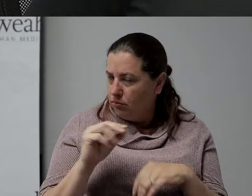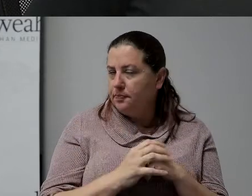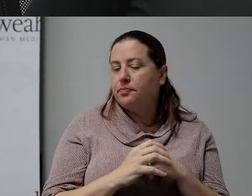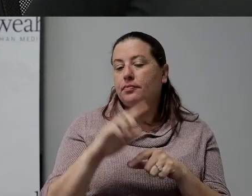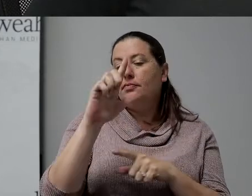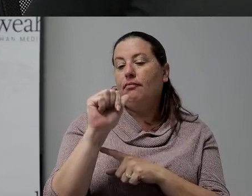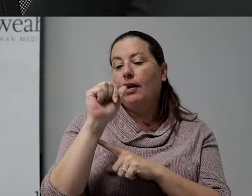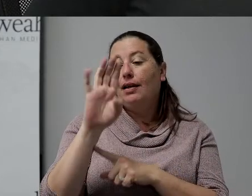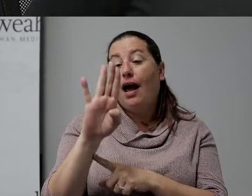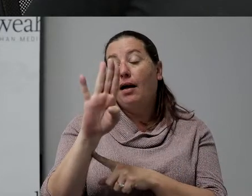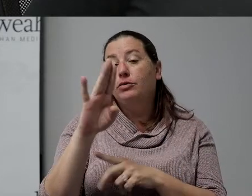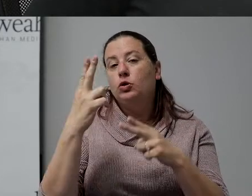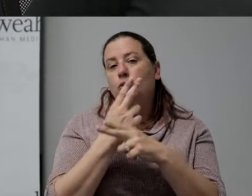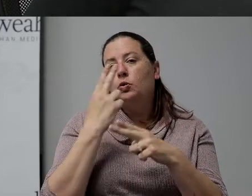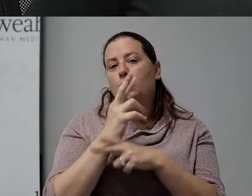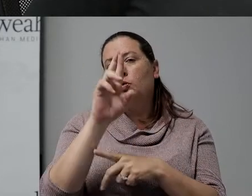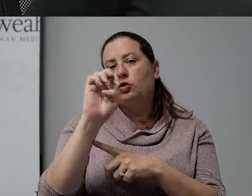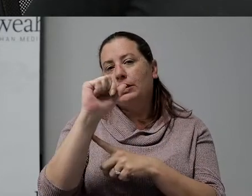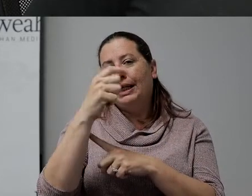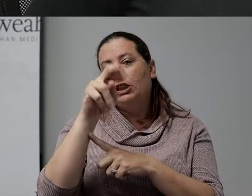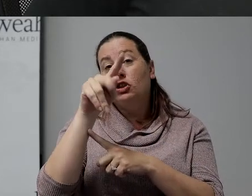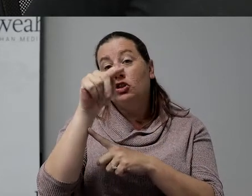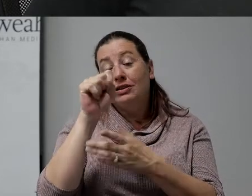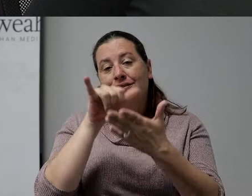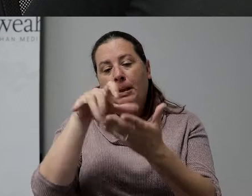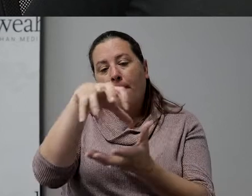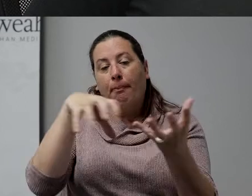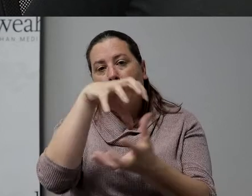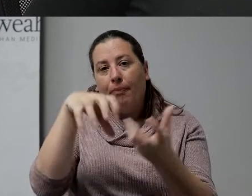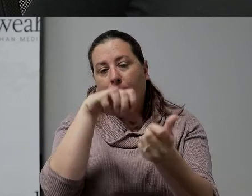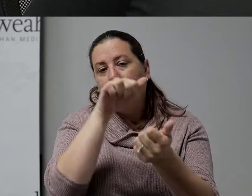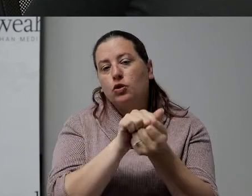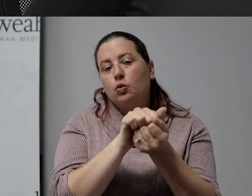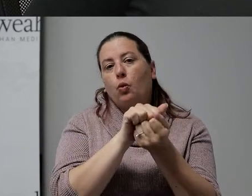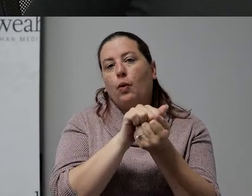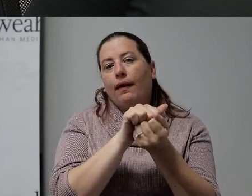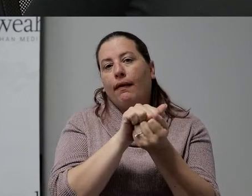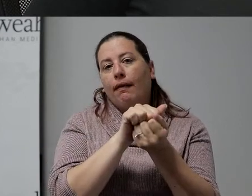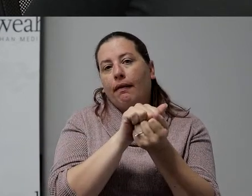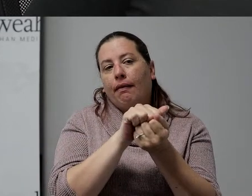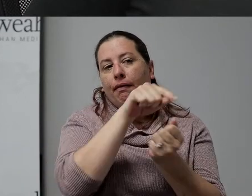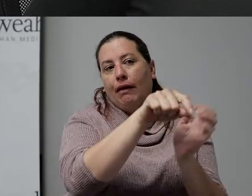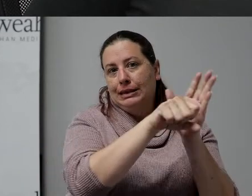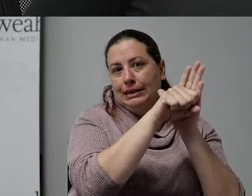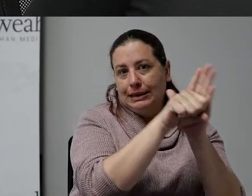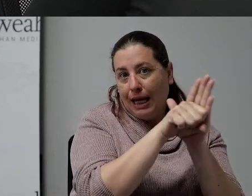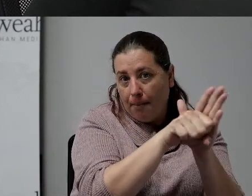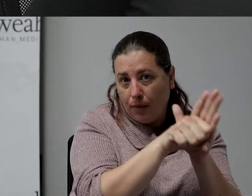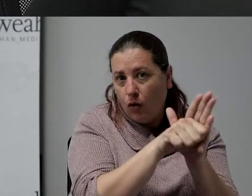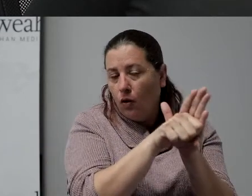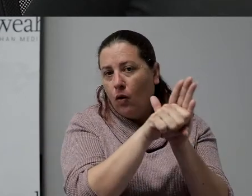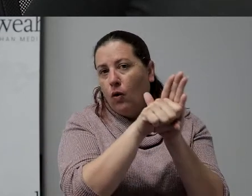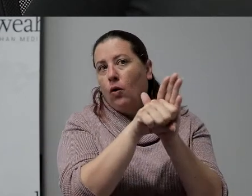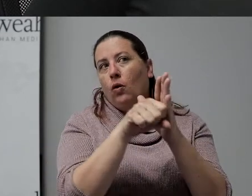use reagents that are mixed with the specimen sample